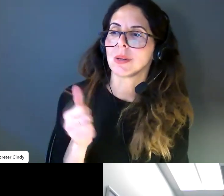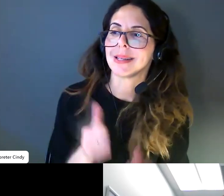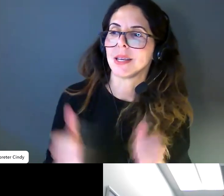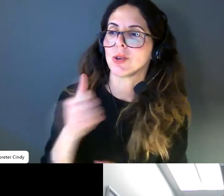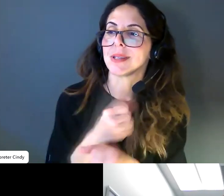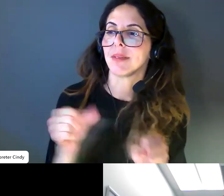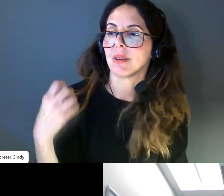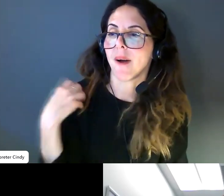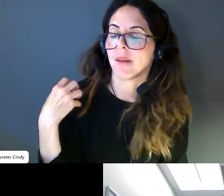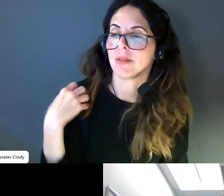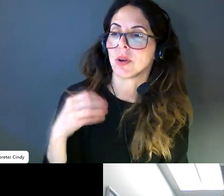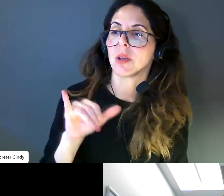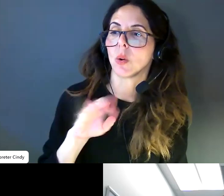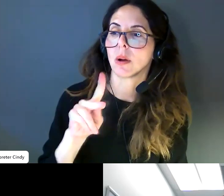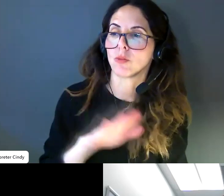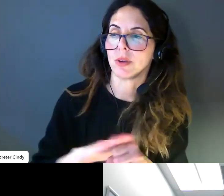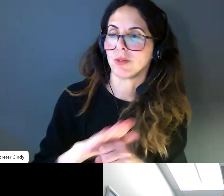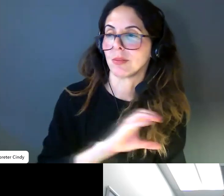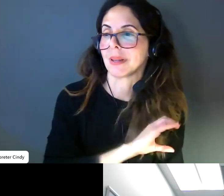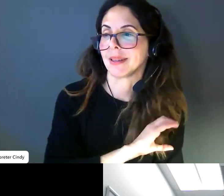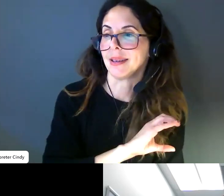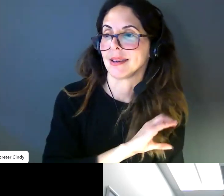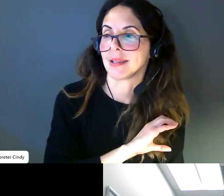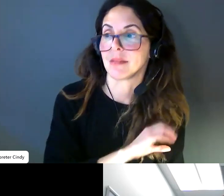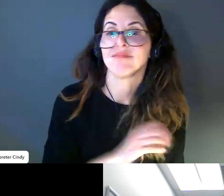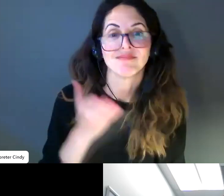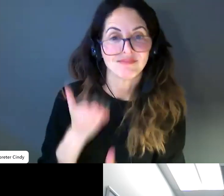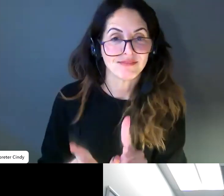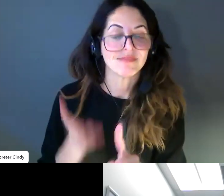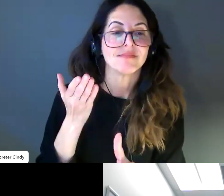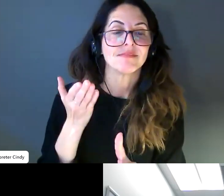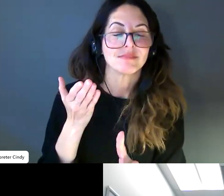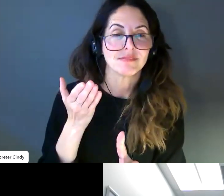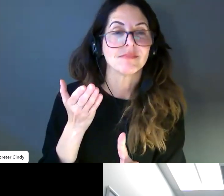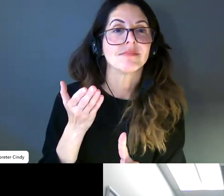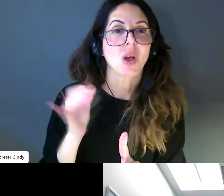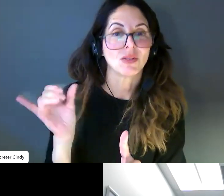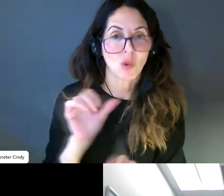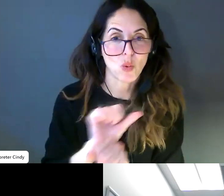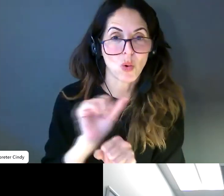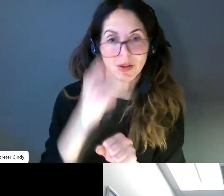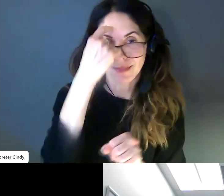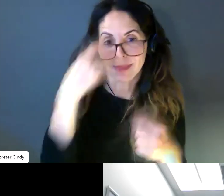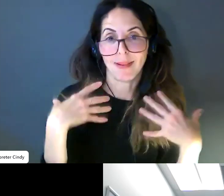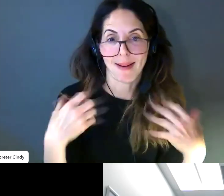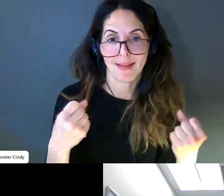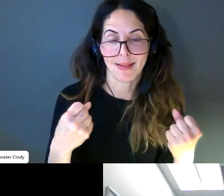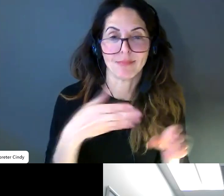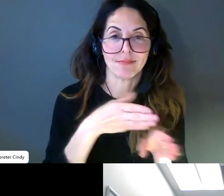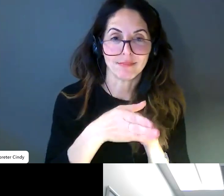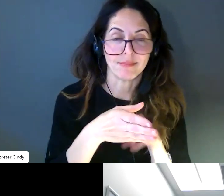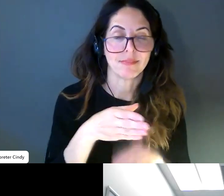Safety Officer at York Regional Police. So she has also worked in mental health as well